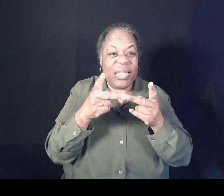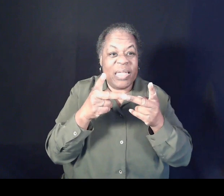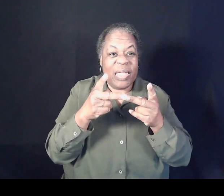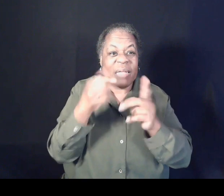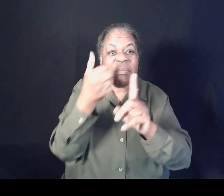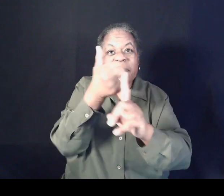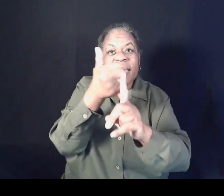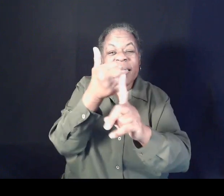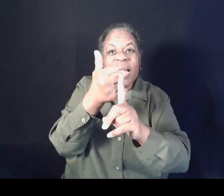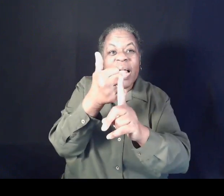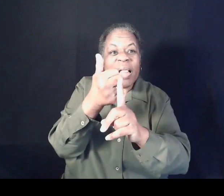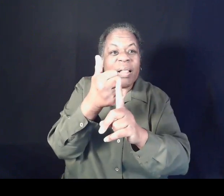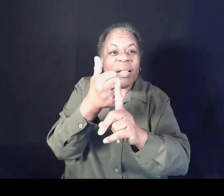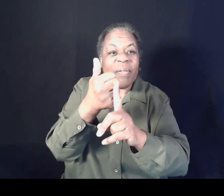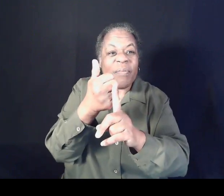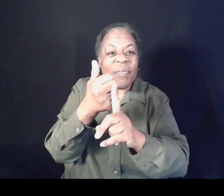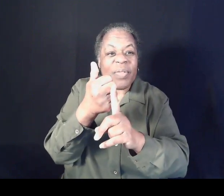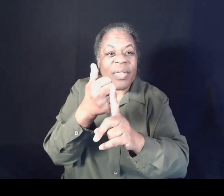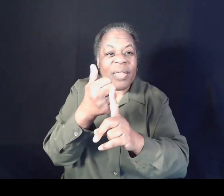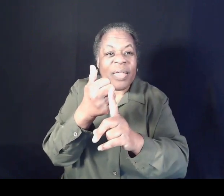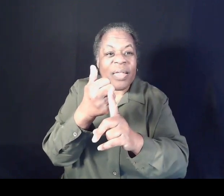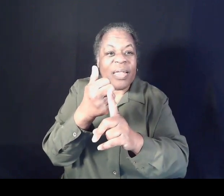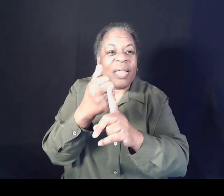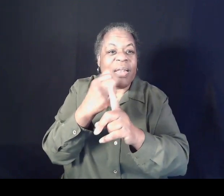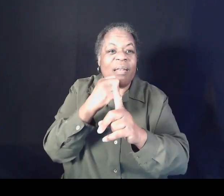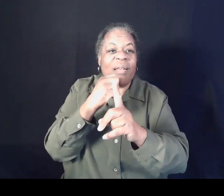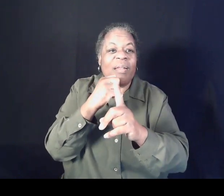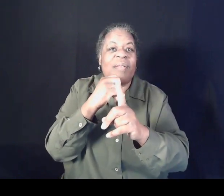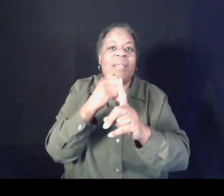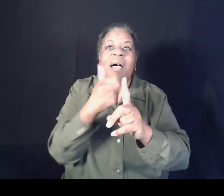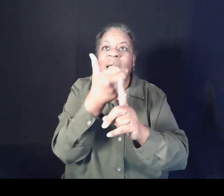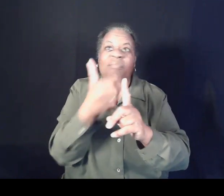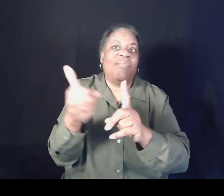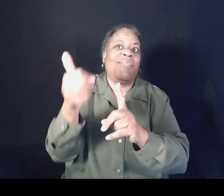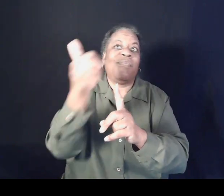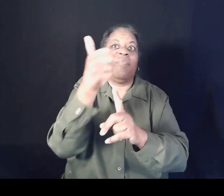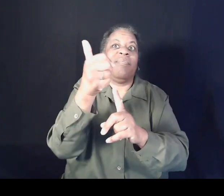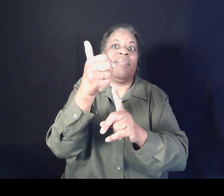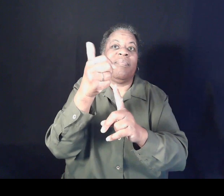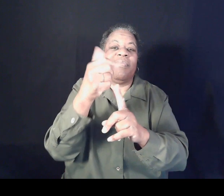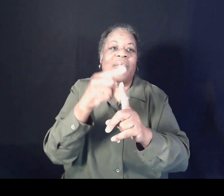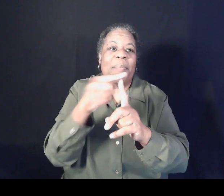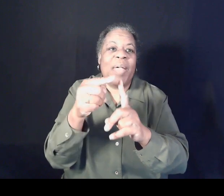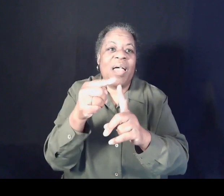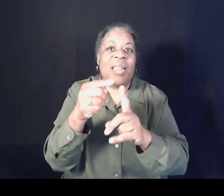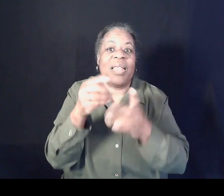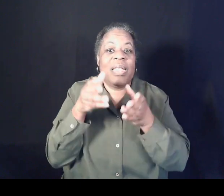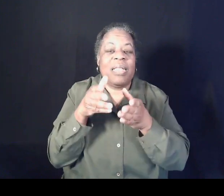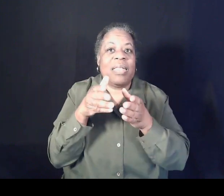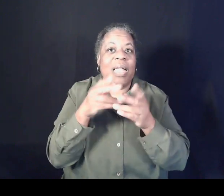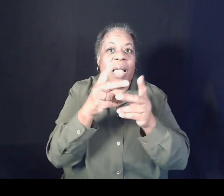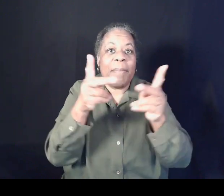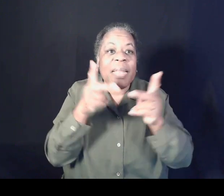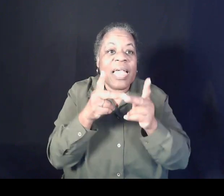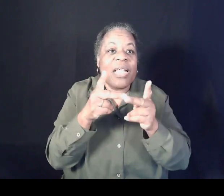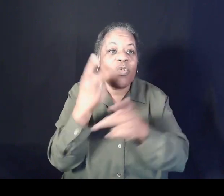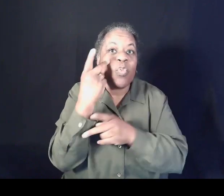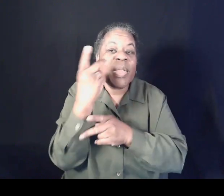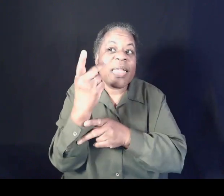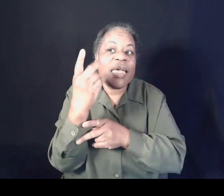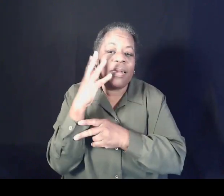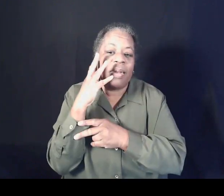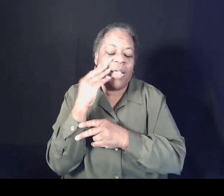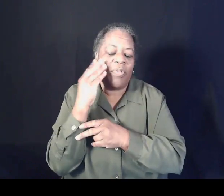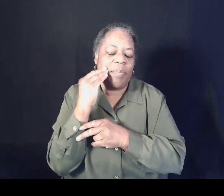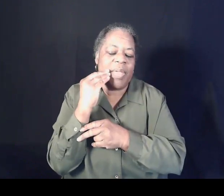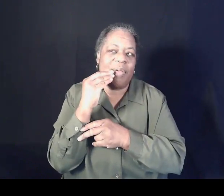not a transcendent entity by itself, but it's a vehicle to see and experience the true glory of God and